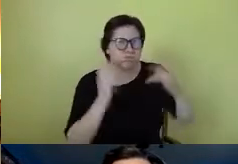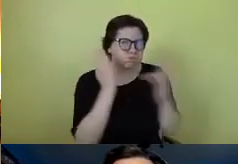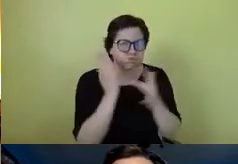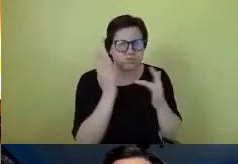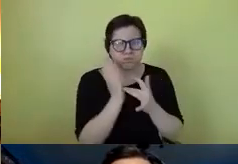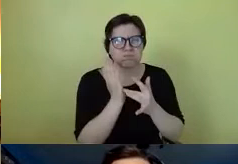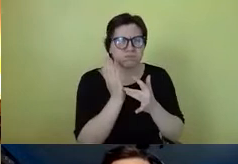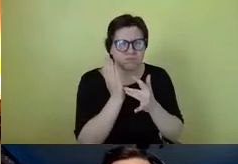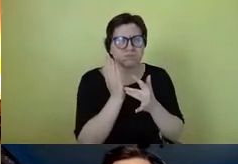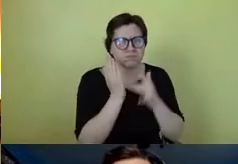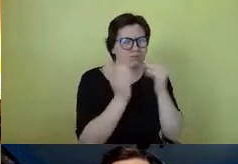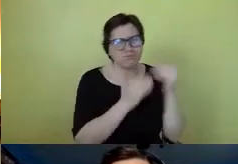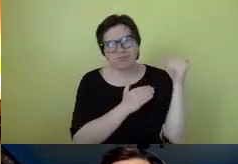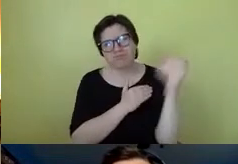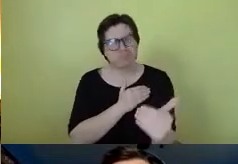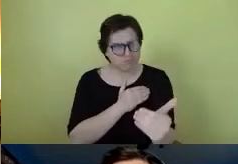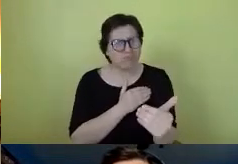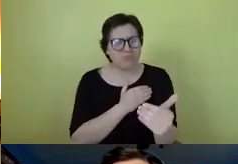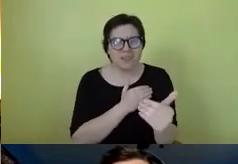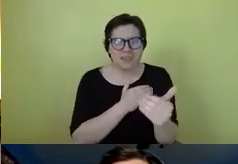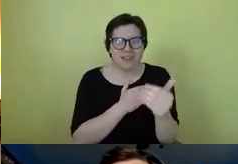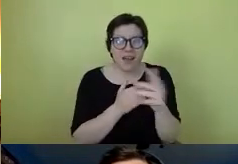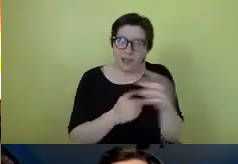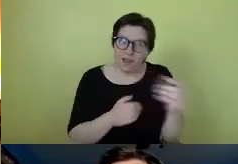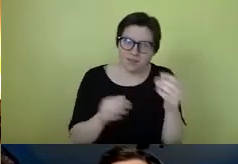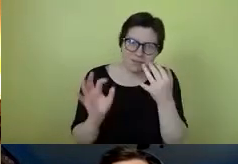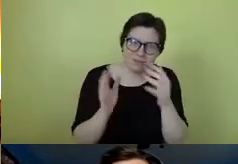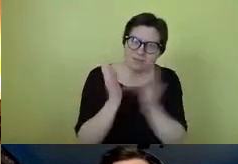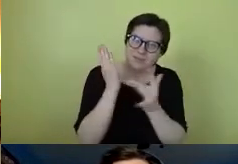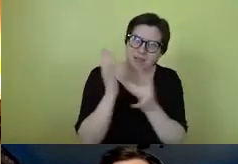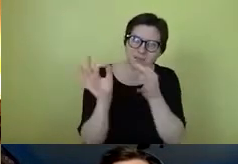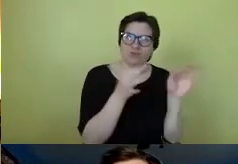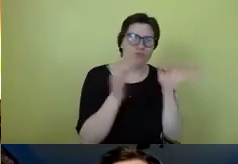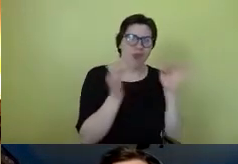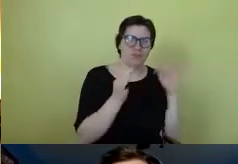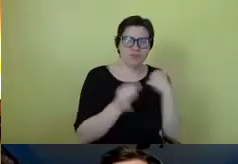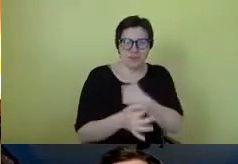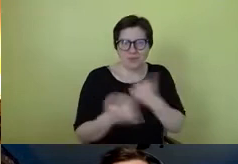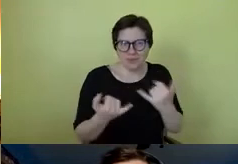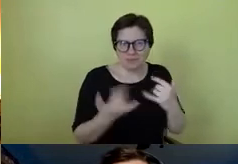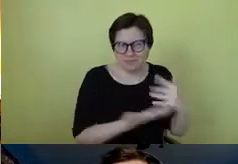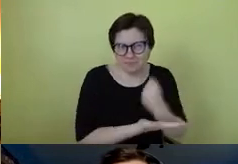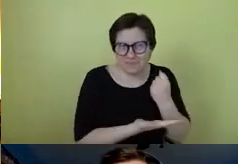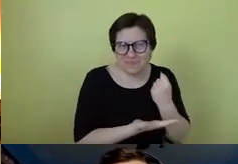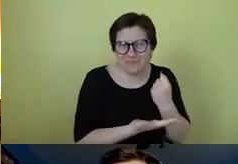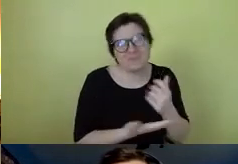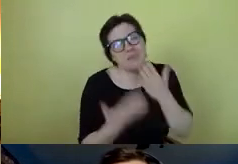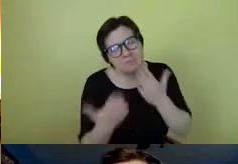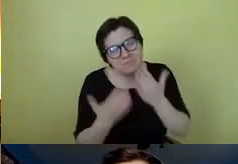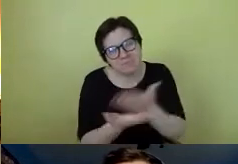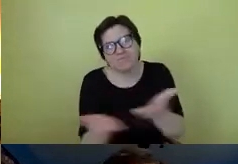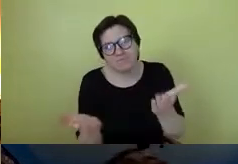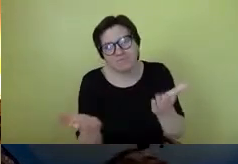technological advances and distractions that we currently enjoy. So I thank them for being a part of it,